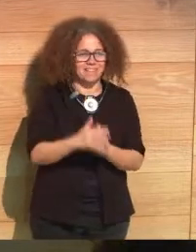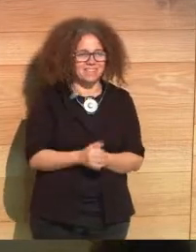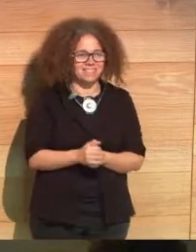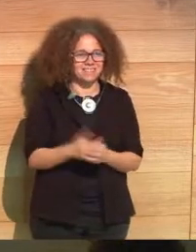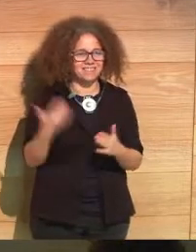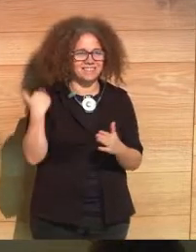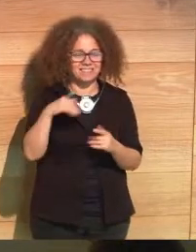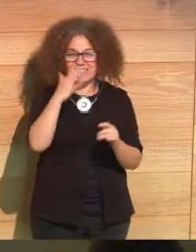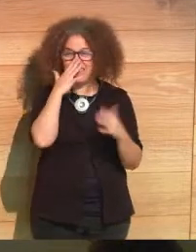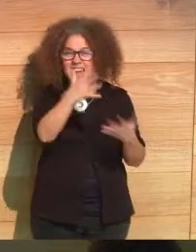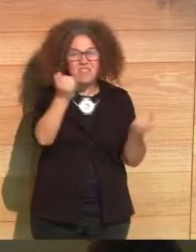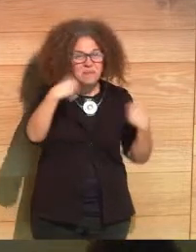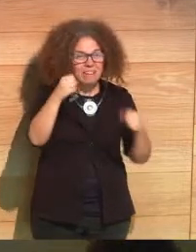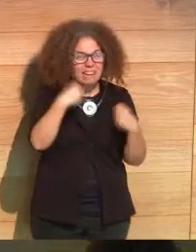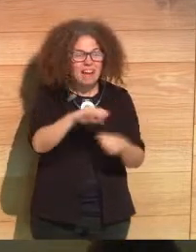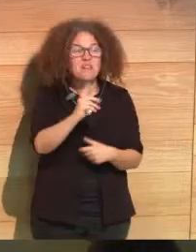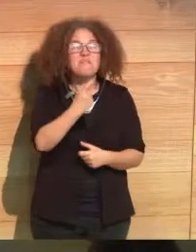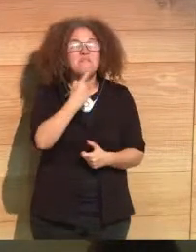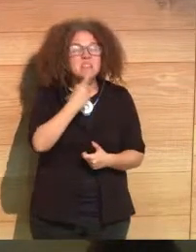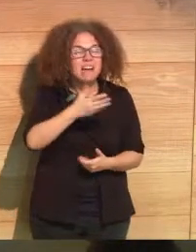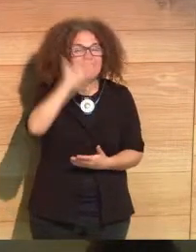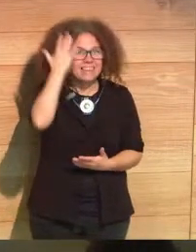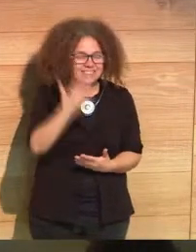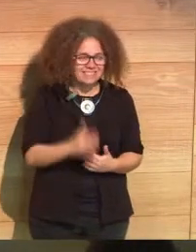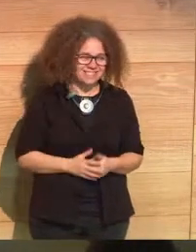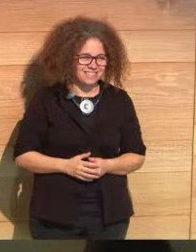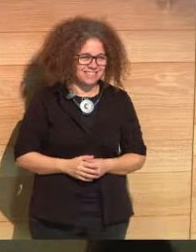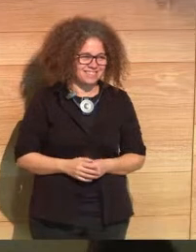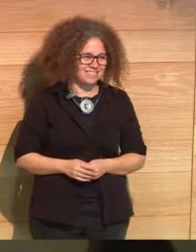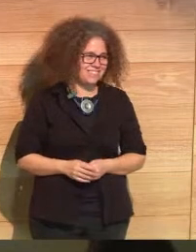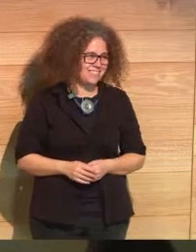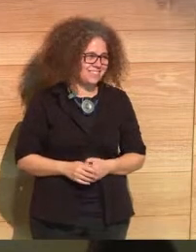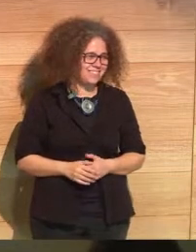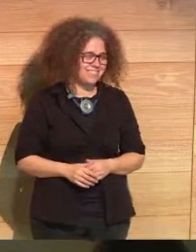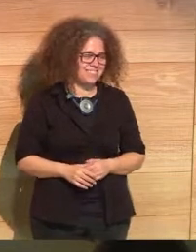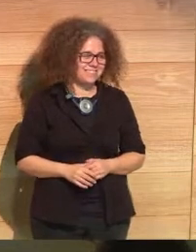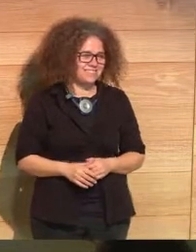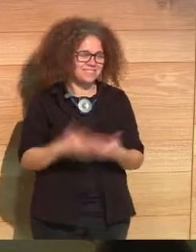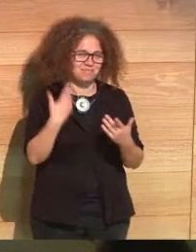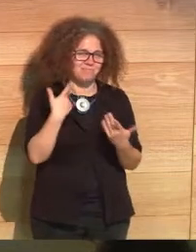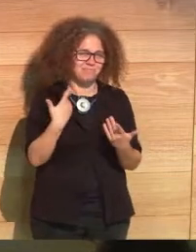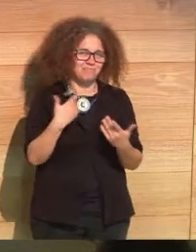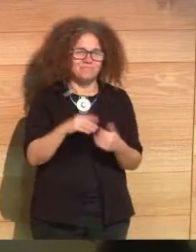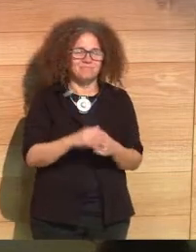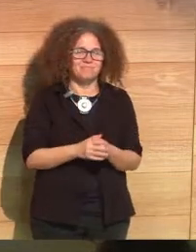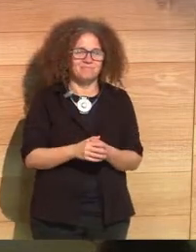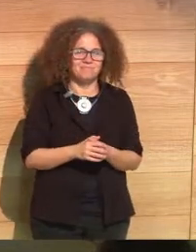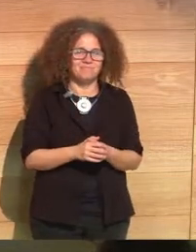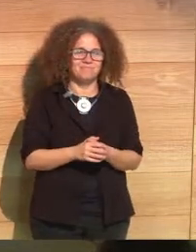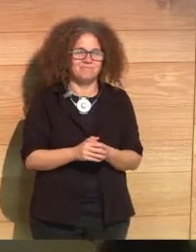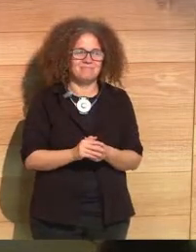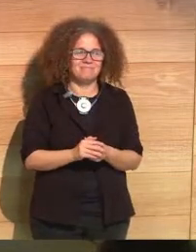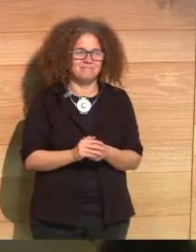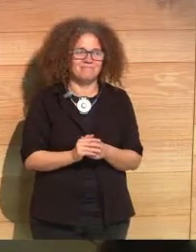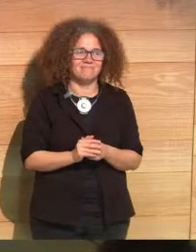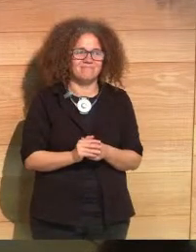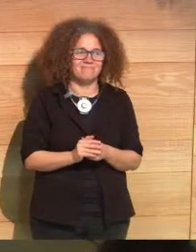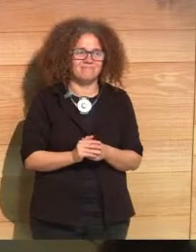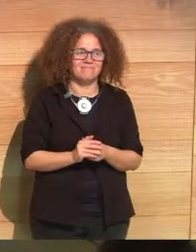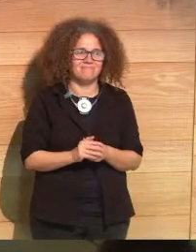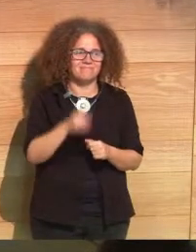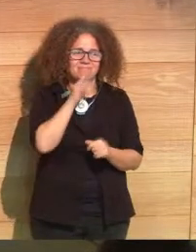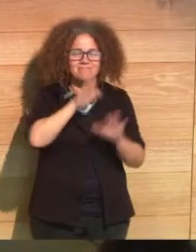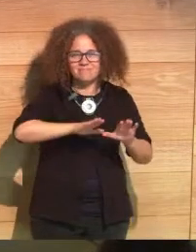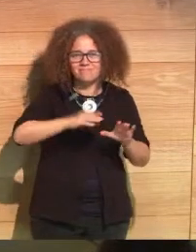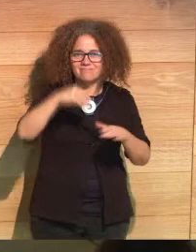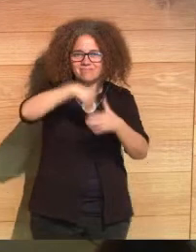still not well perfect. Done. And basically, so I was offered my first artistic residency in the States in